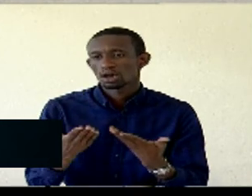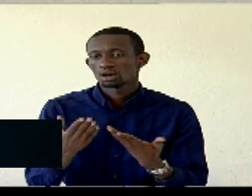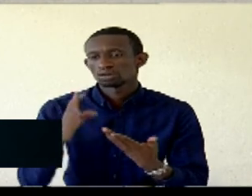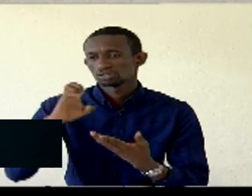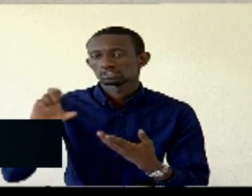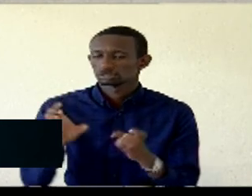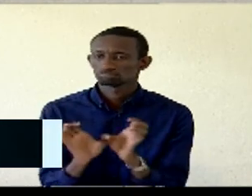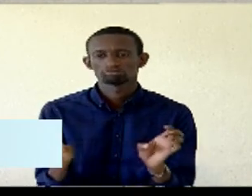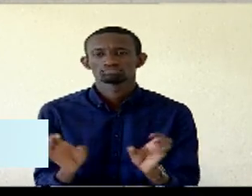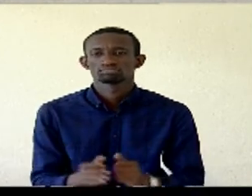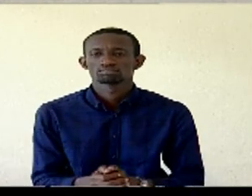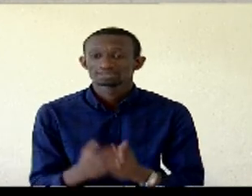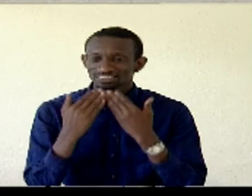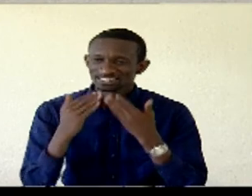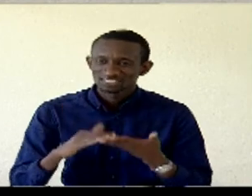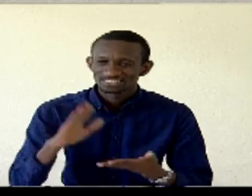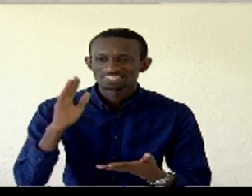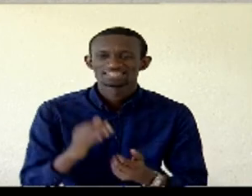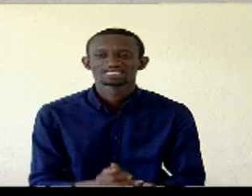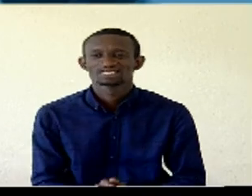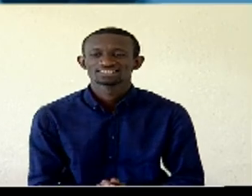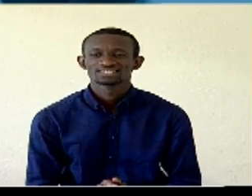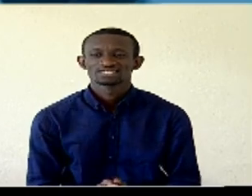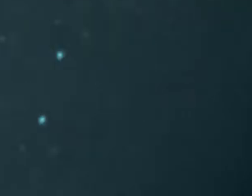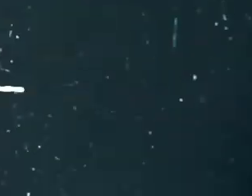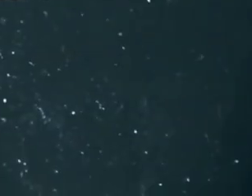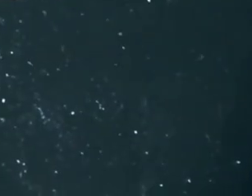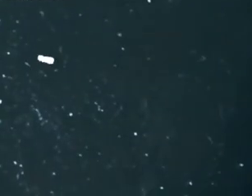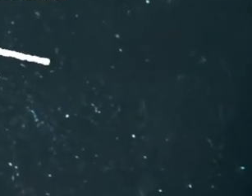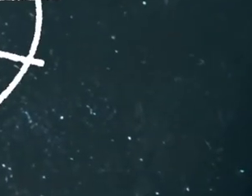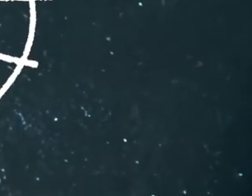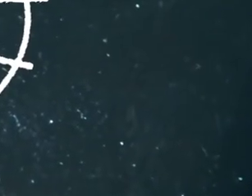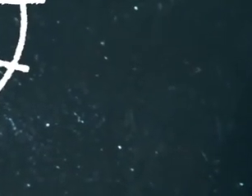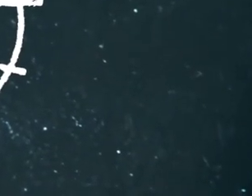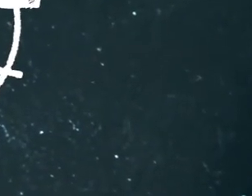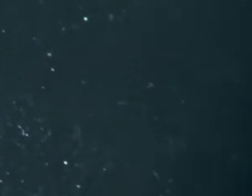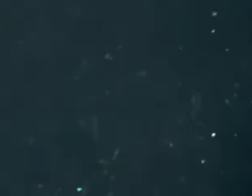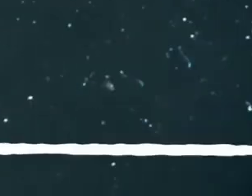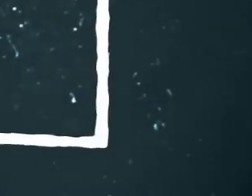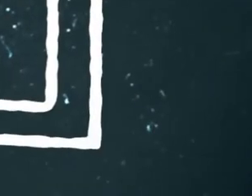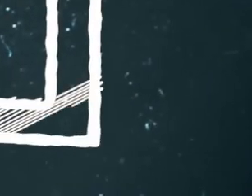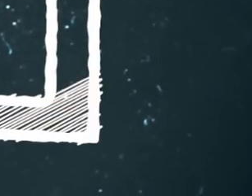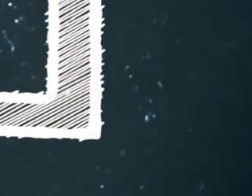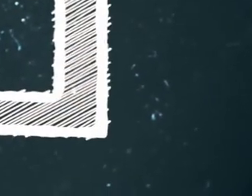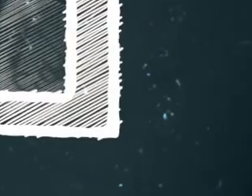do divide. Thank you so much.